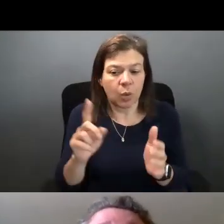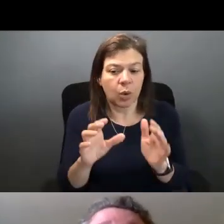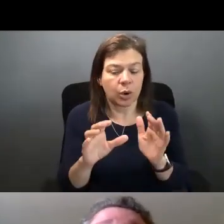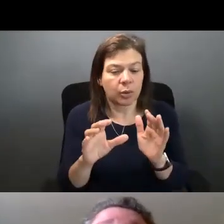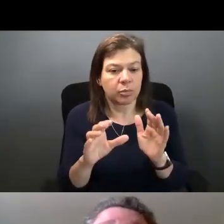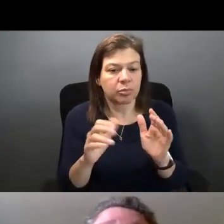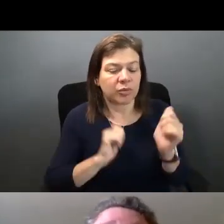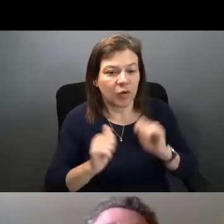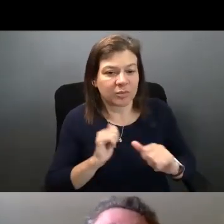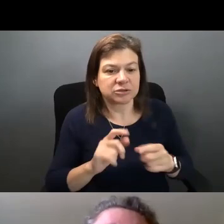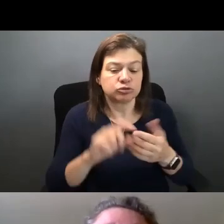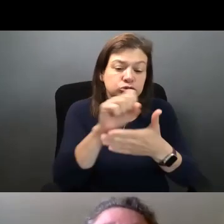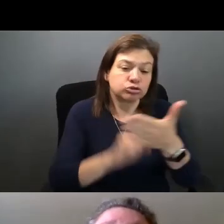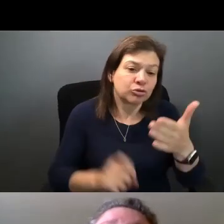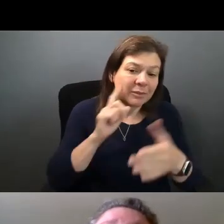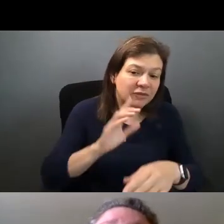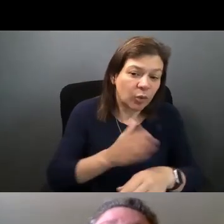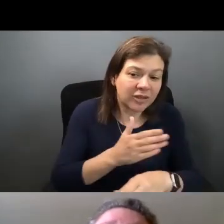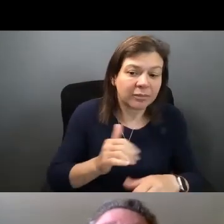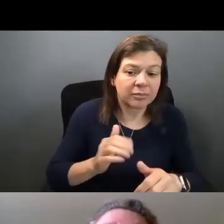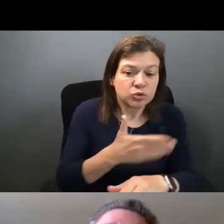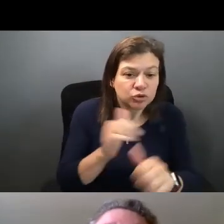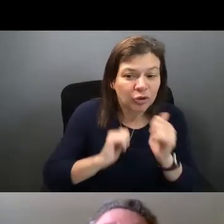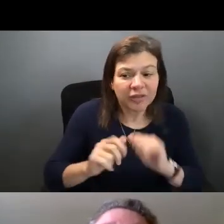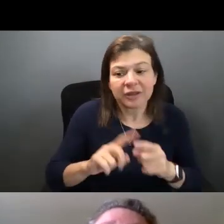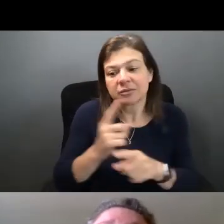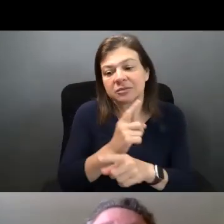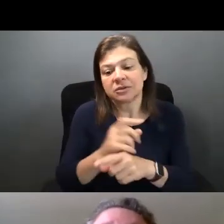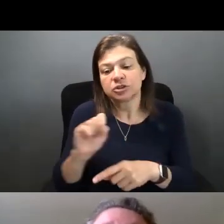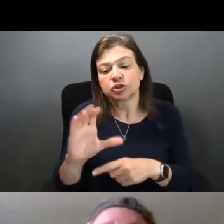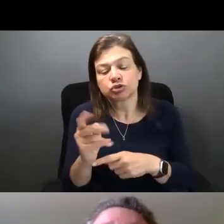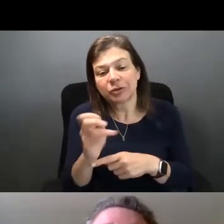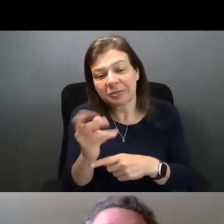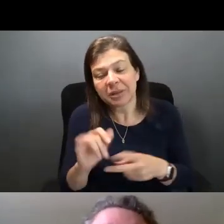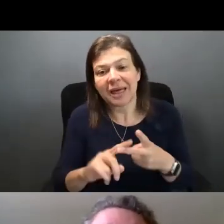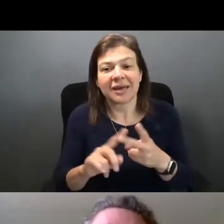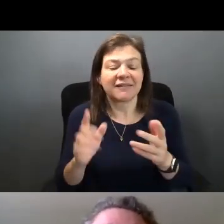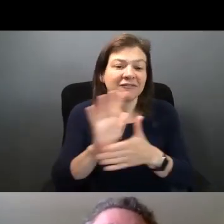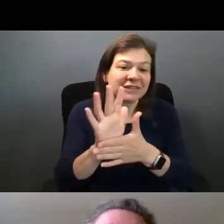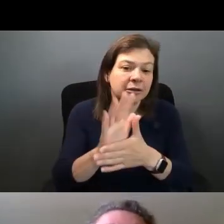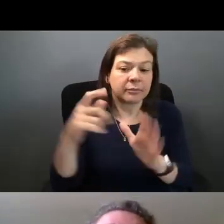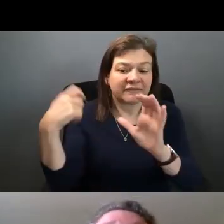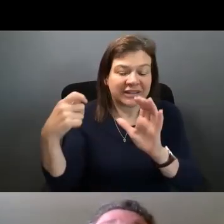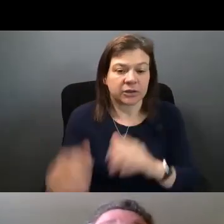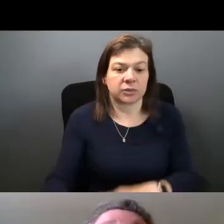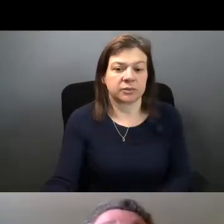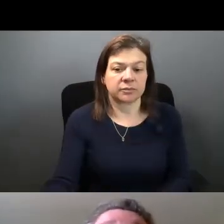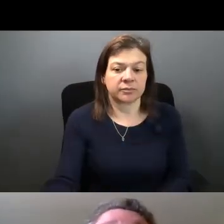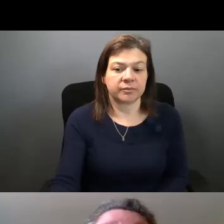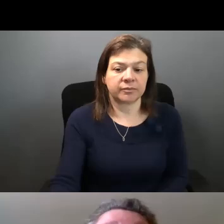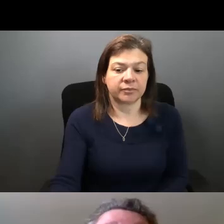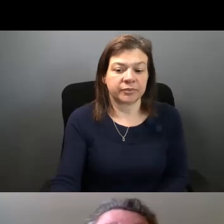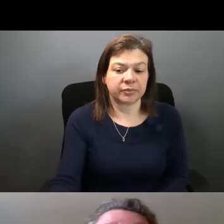for theater and musical theater, as well as screenplays for film and video. You're